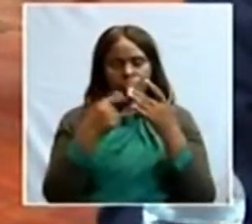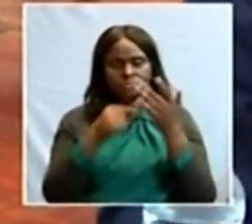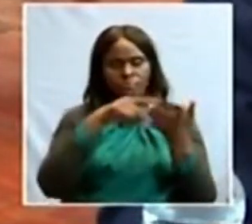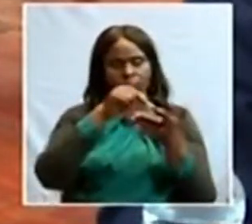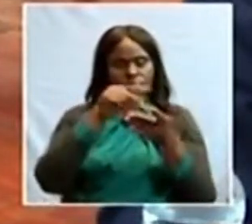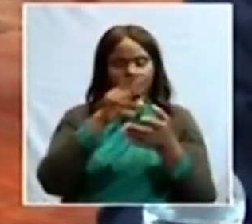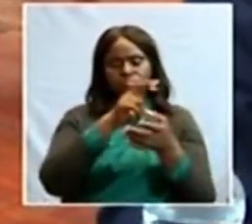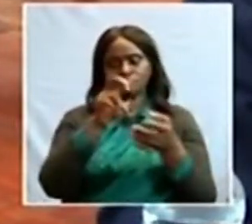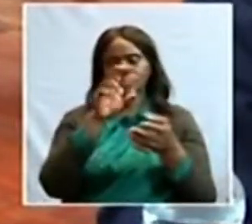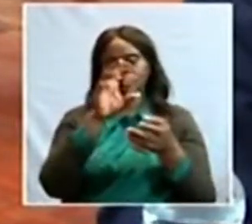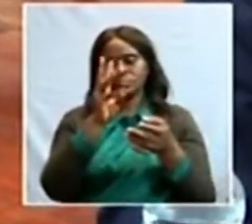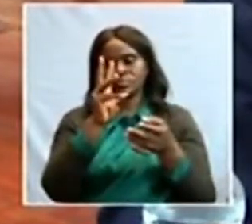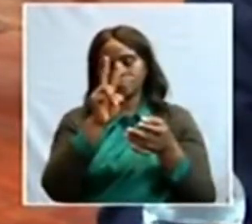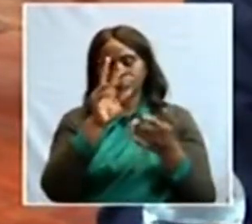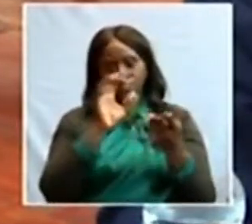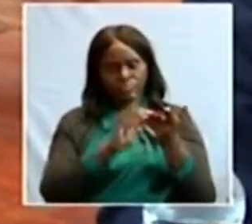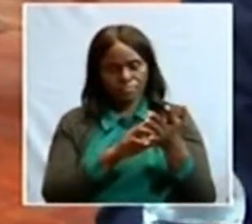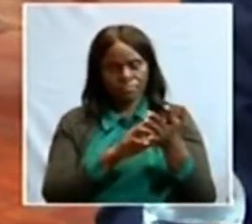paid